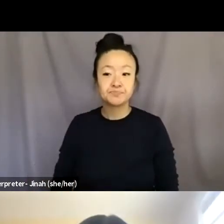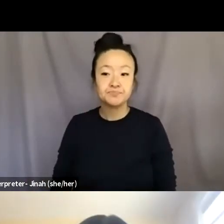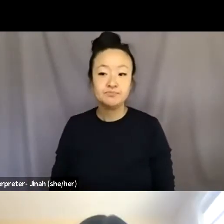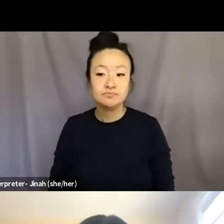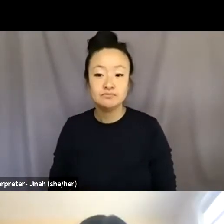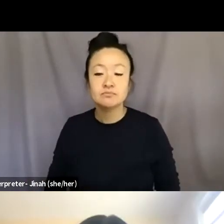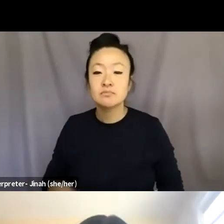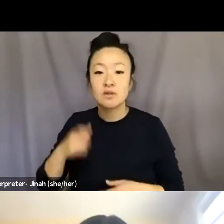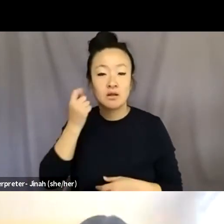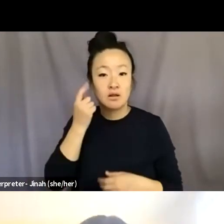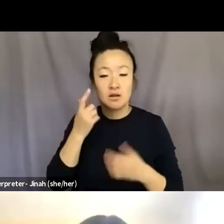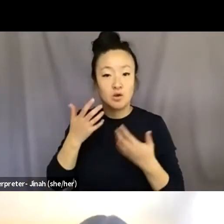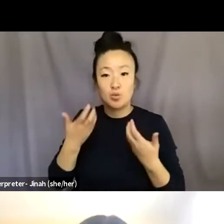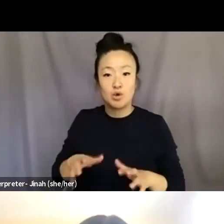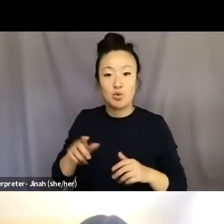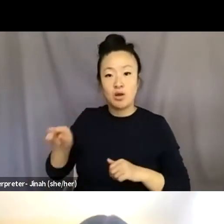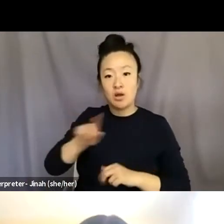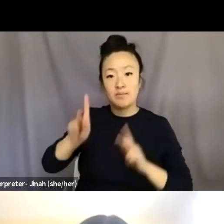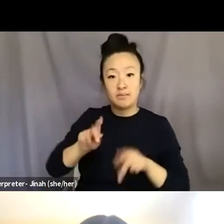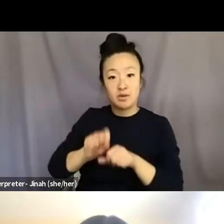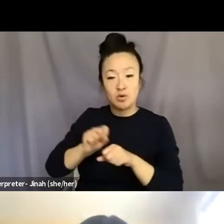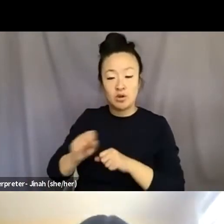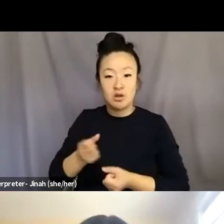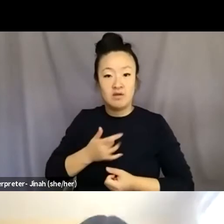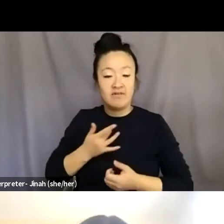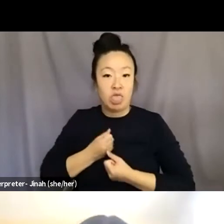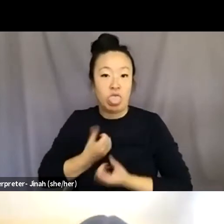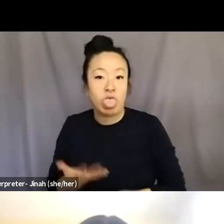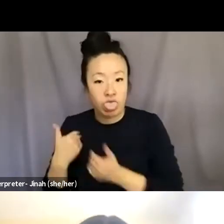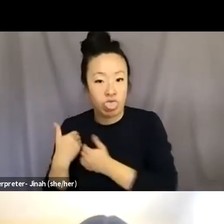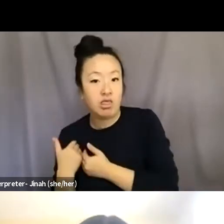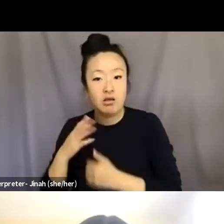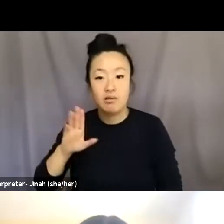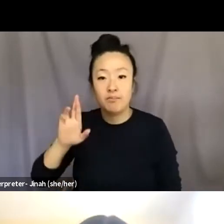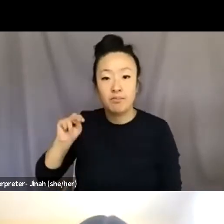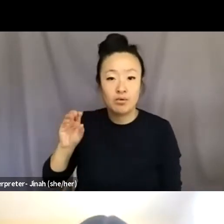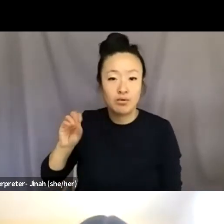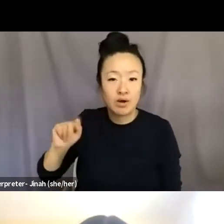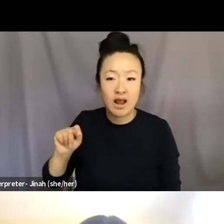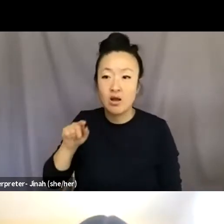not burn people out, not overload our small staff.